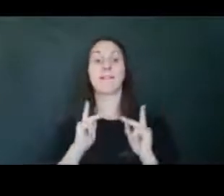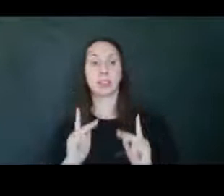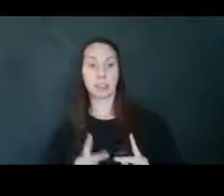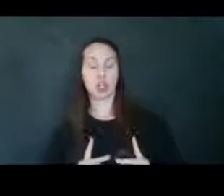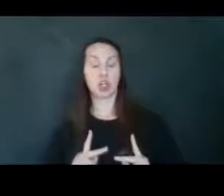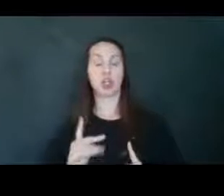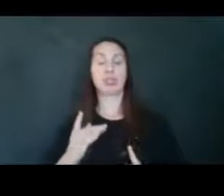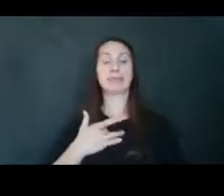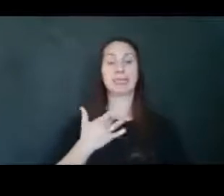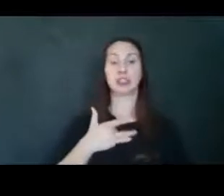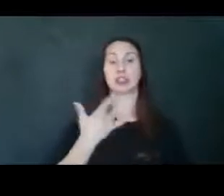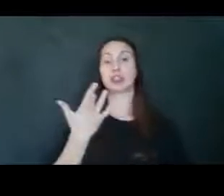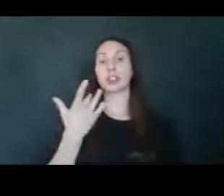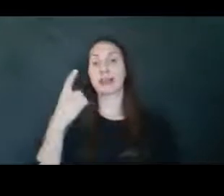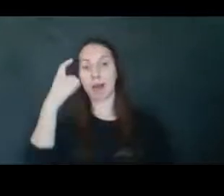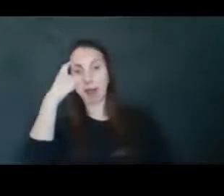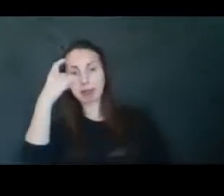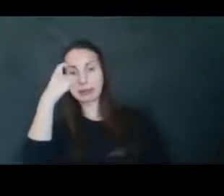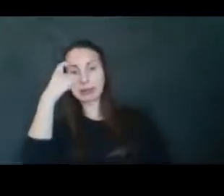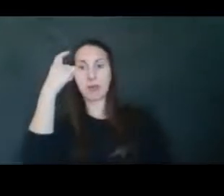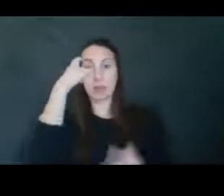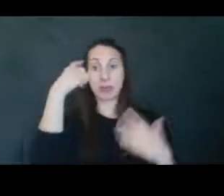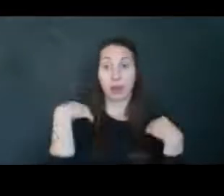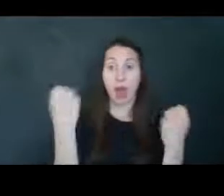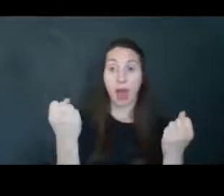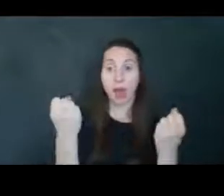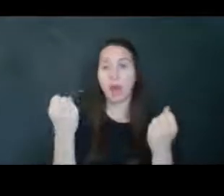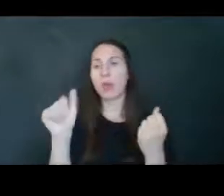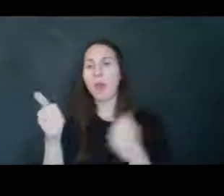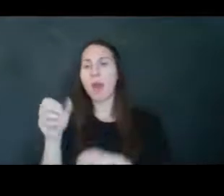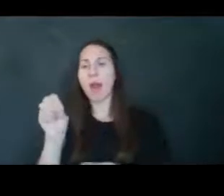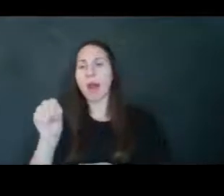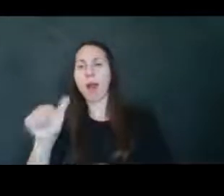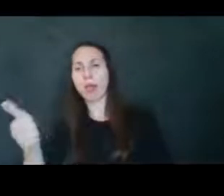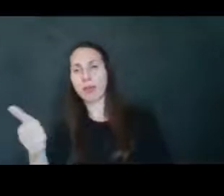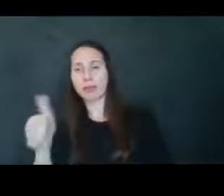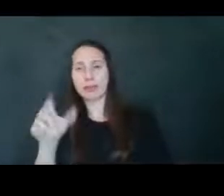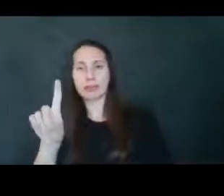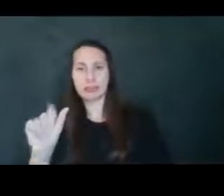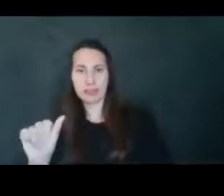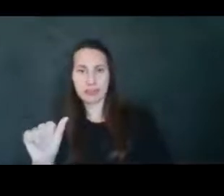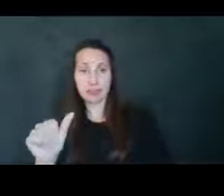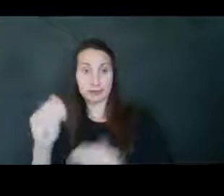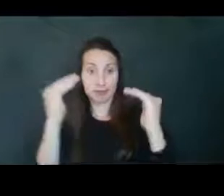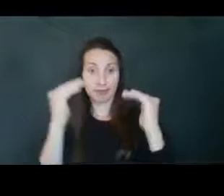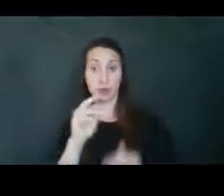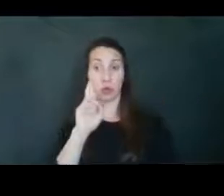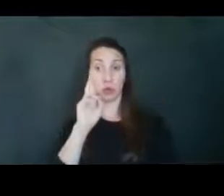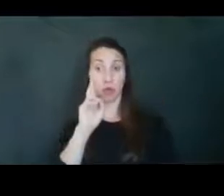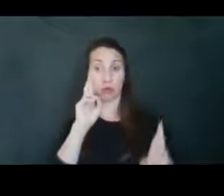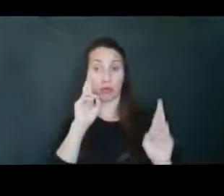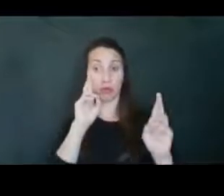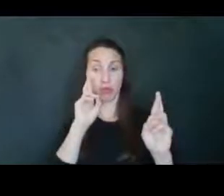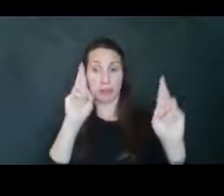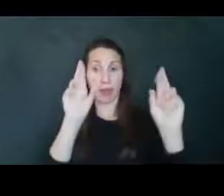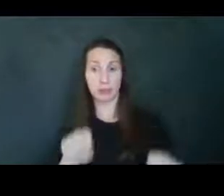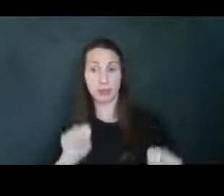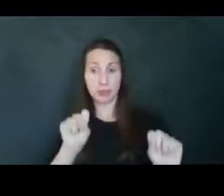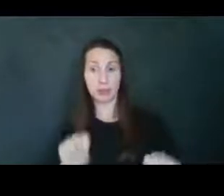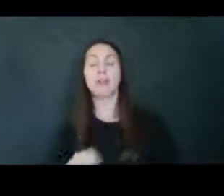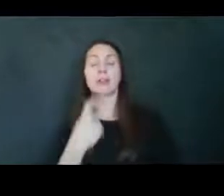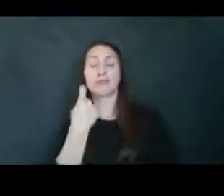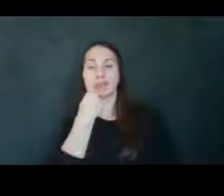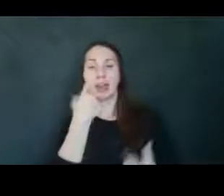cognitive, mental health, or other disability. Respectability recently conducted a comprehensive